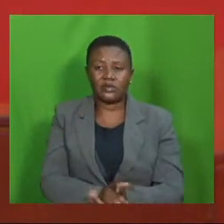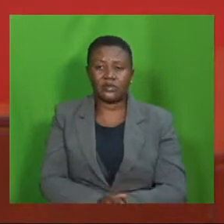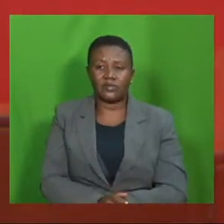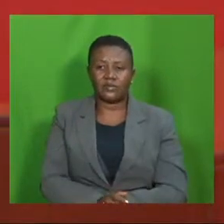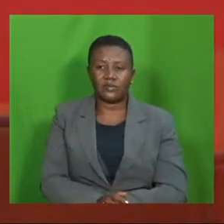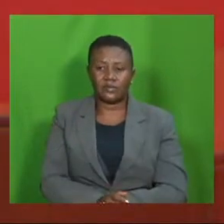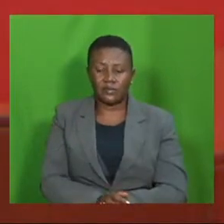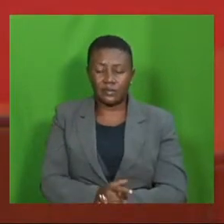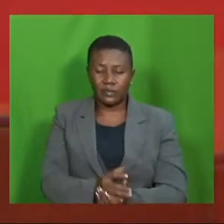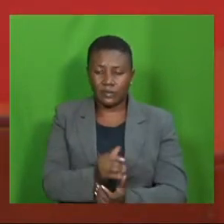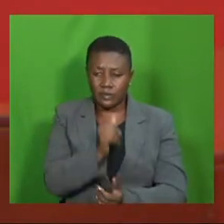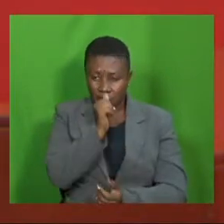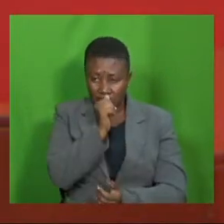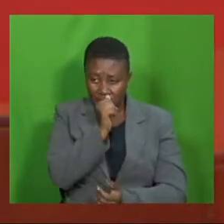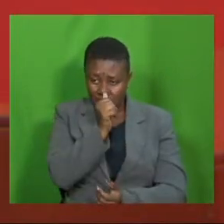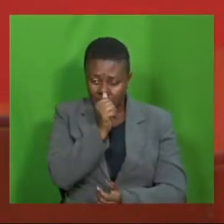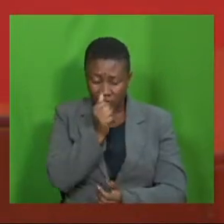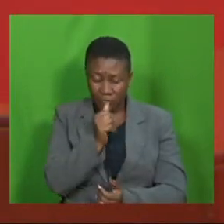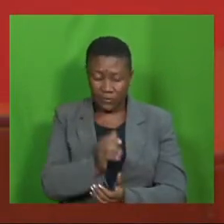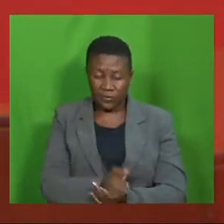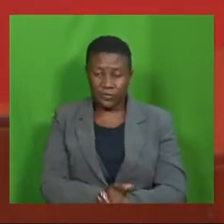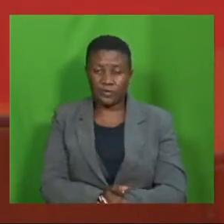Yes, Honorable Minister.